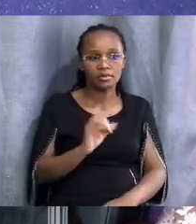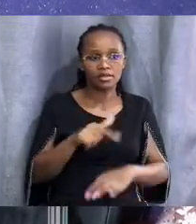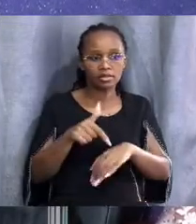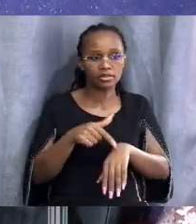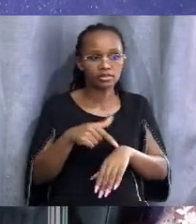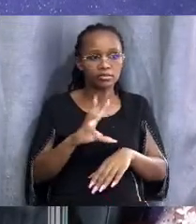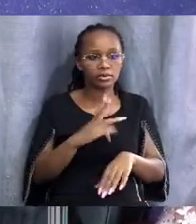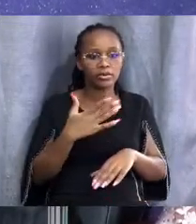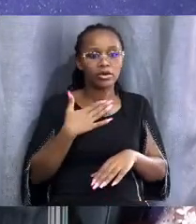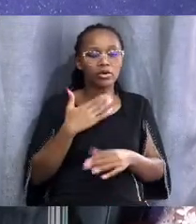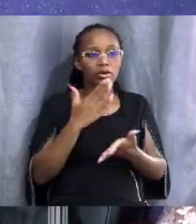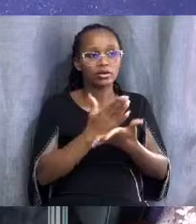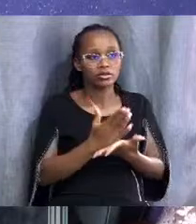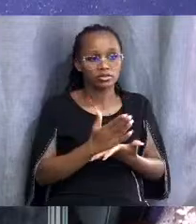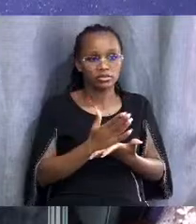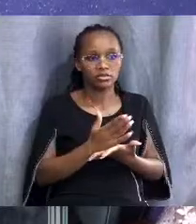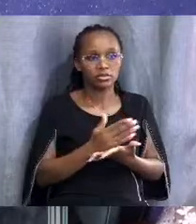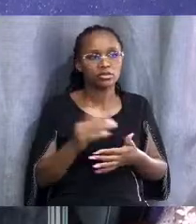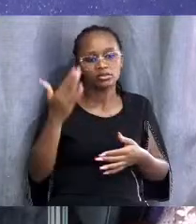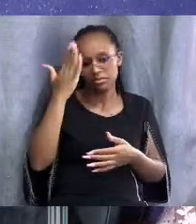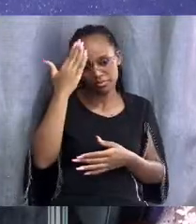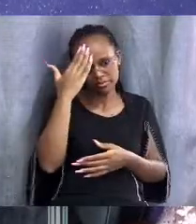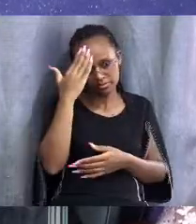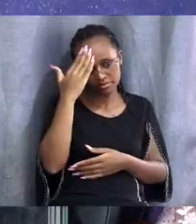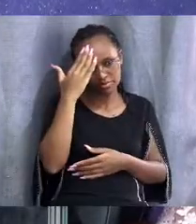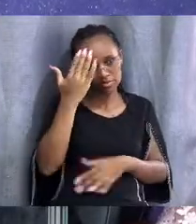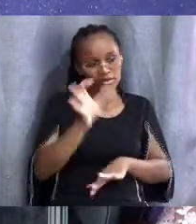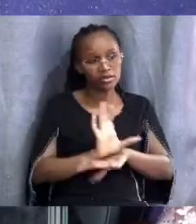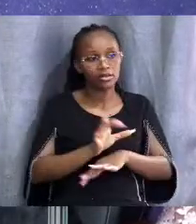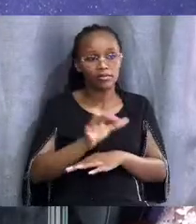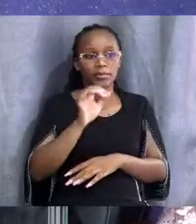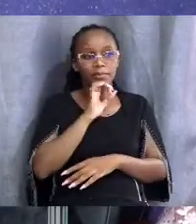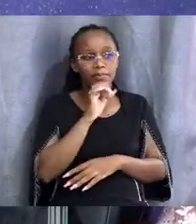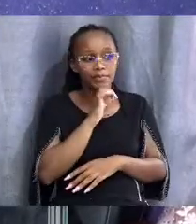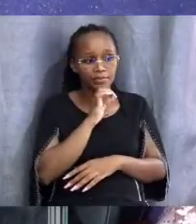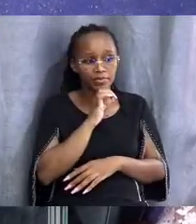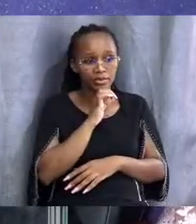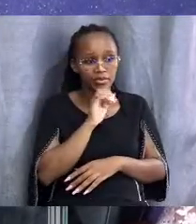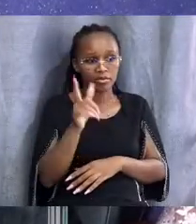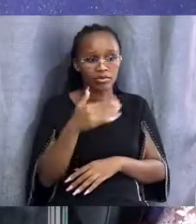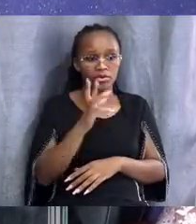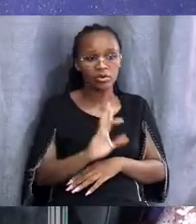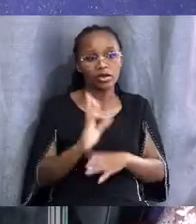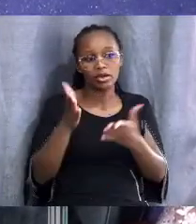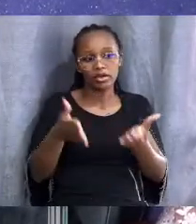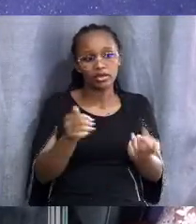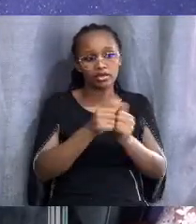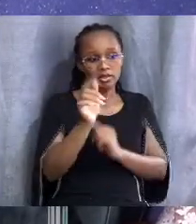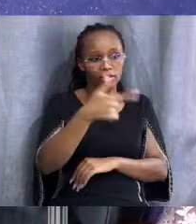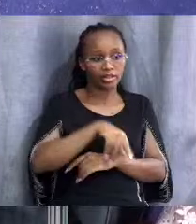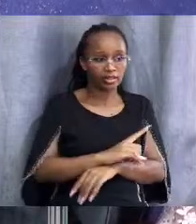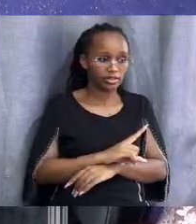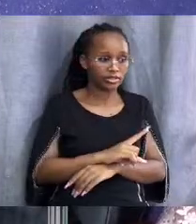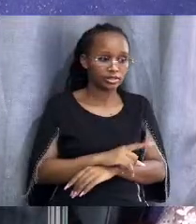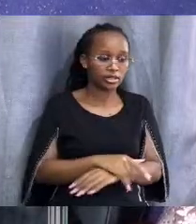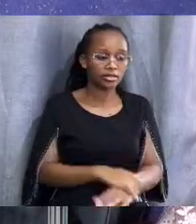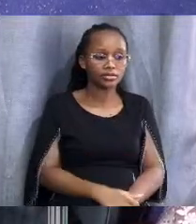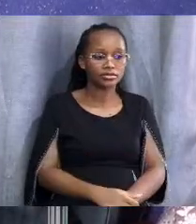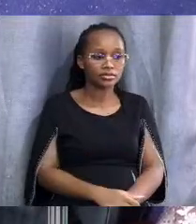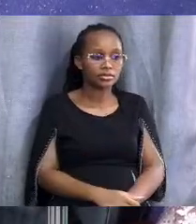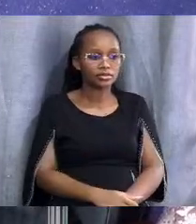moment, I want to recognize the church elders who are within our